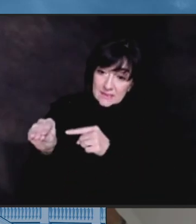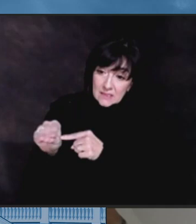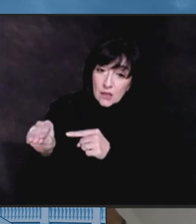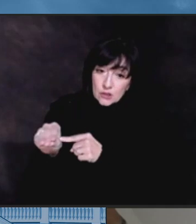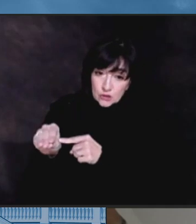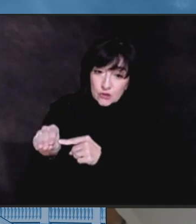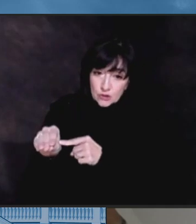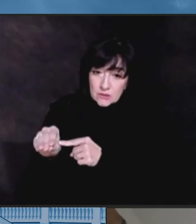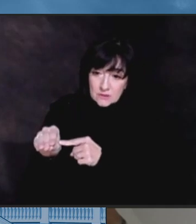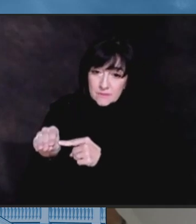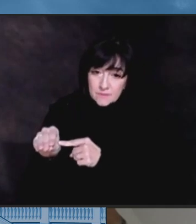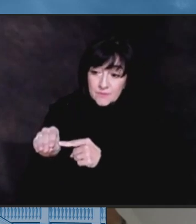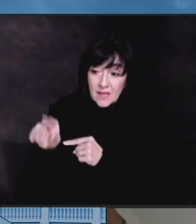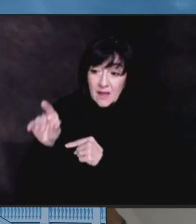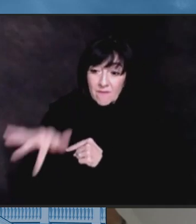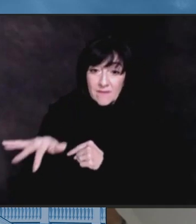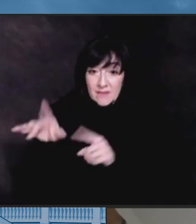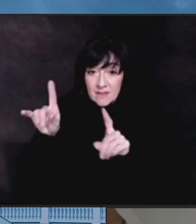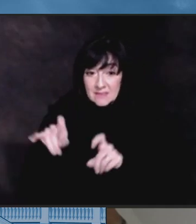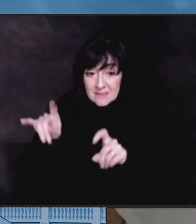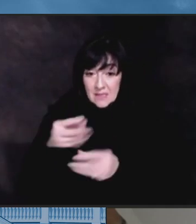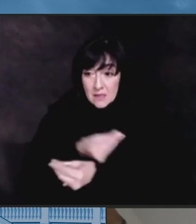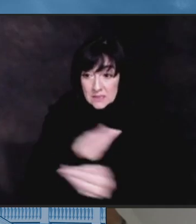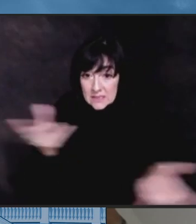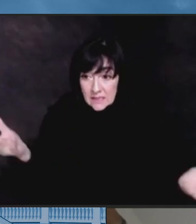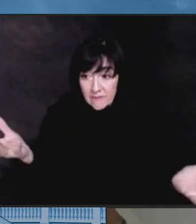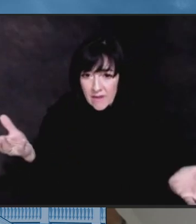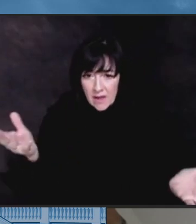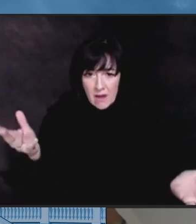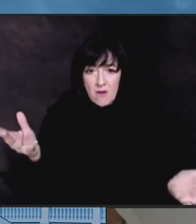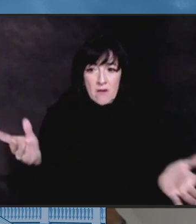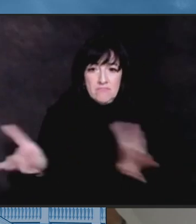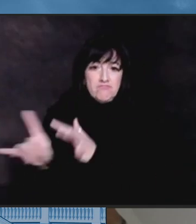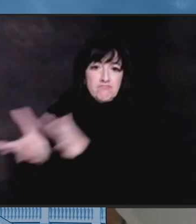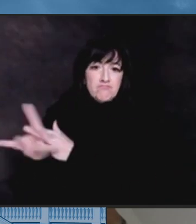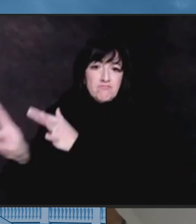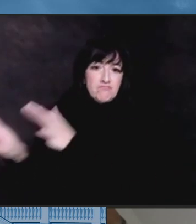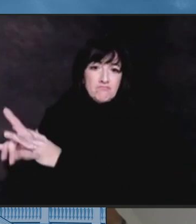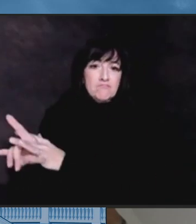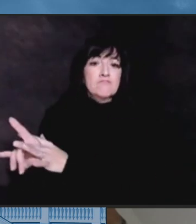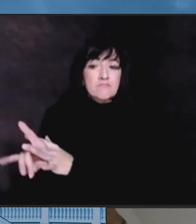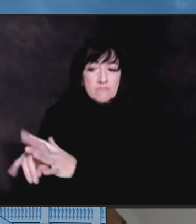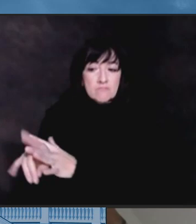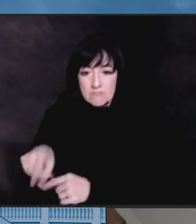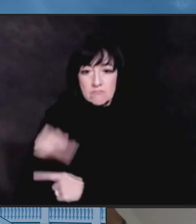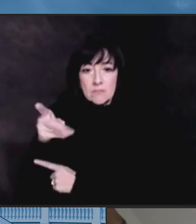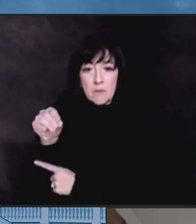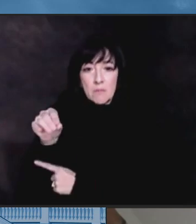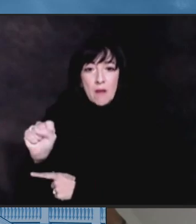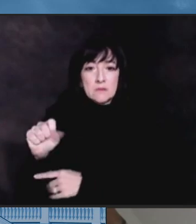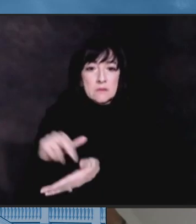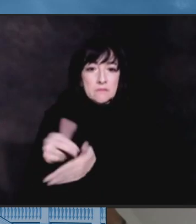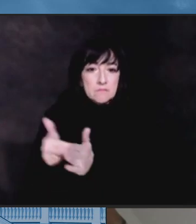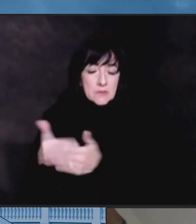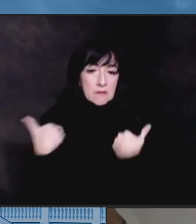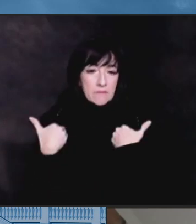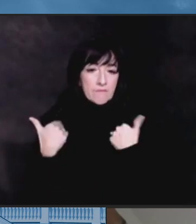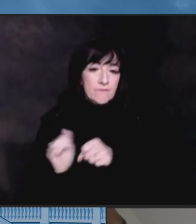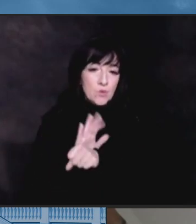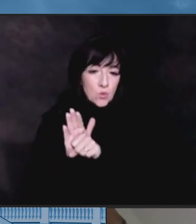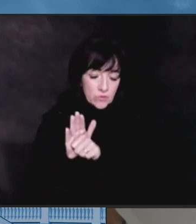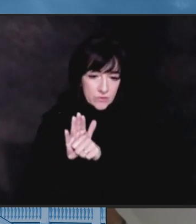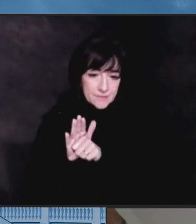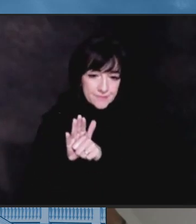almost 10% now. And so you can see that the prevalence of the virus in our community is significant, and we